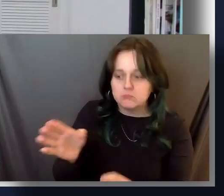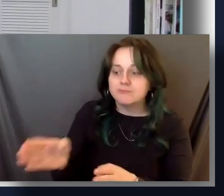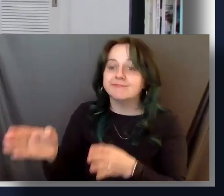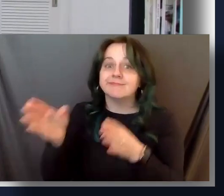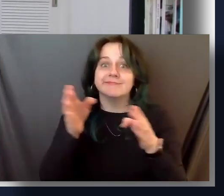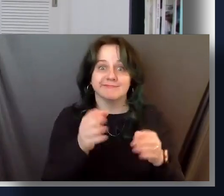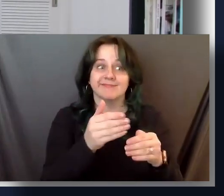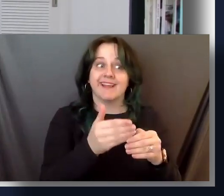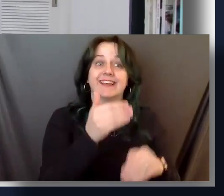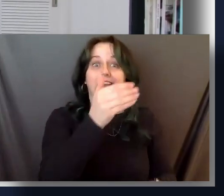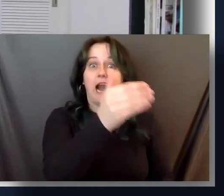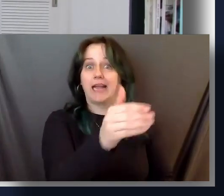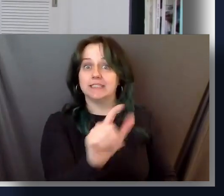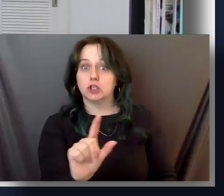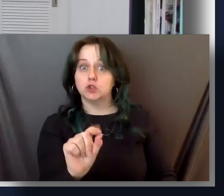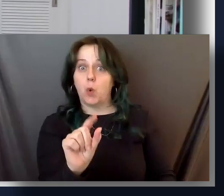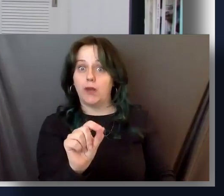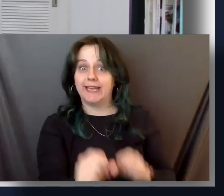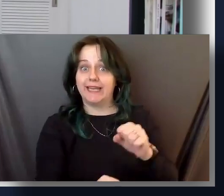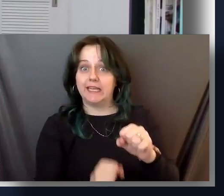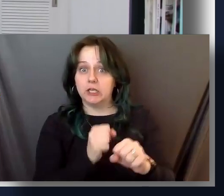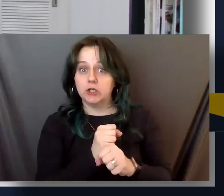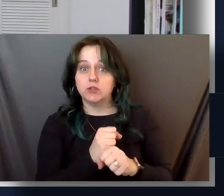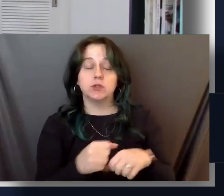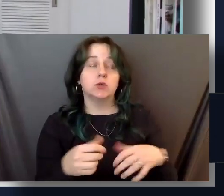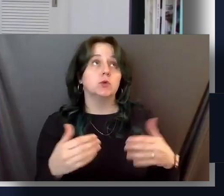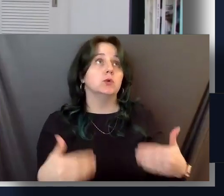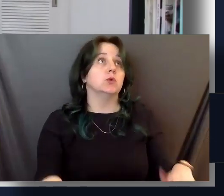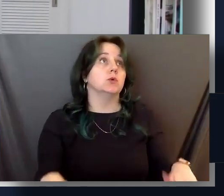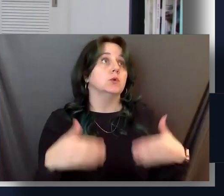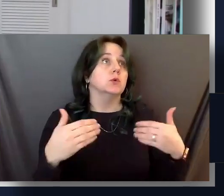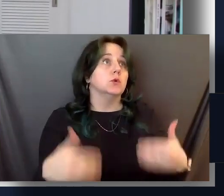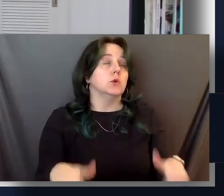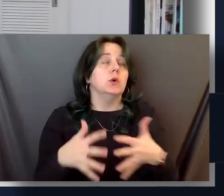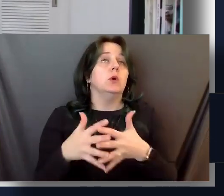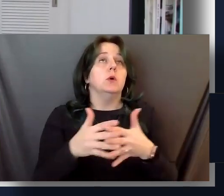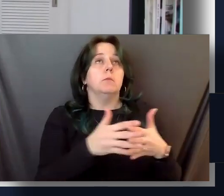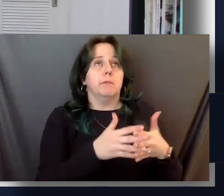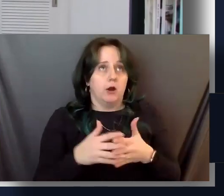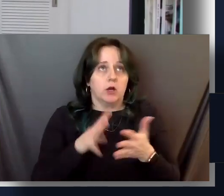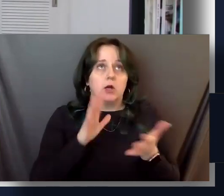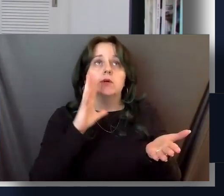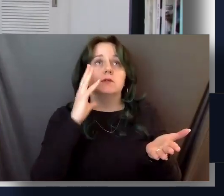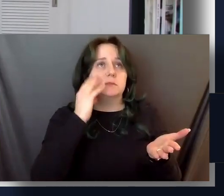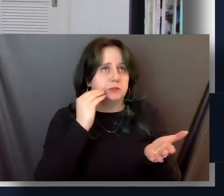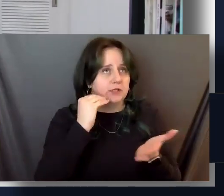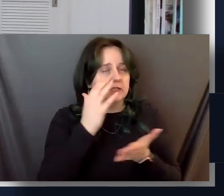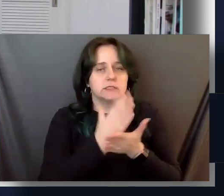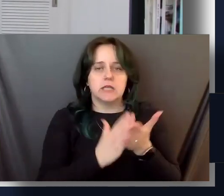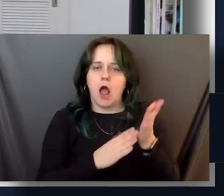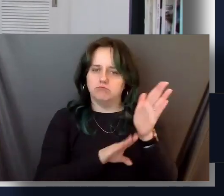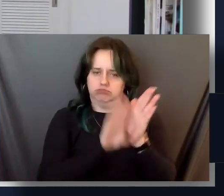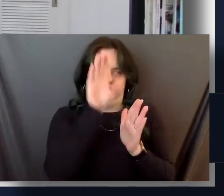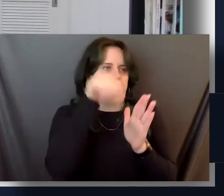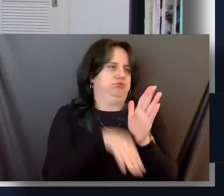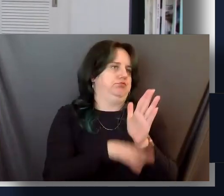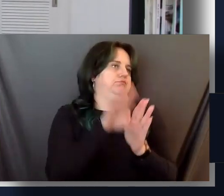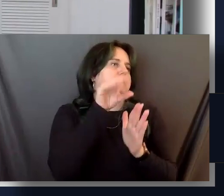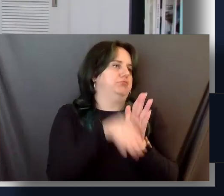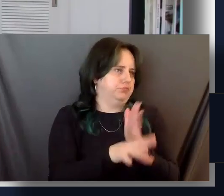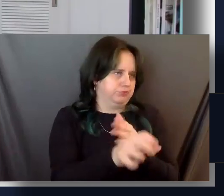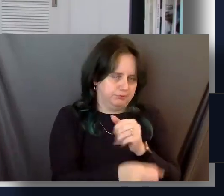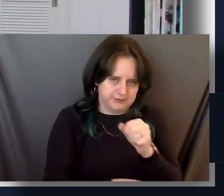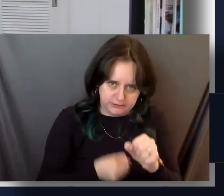years. I think America is in for 20 rocky years.